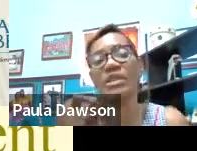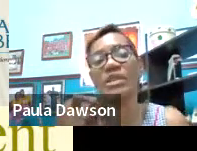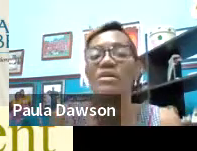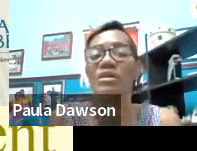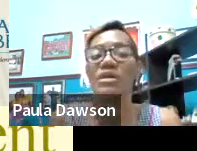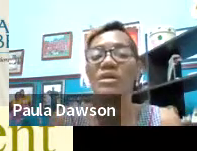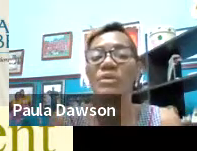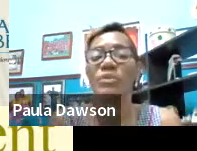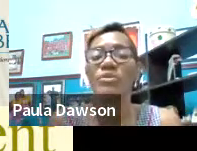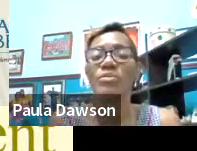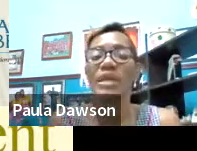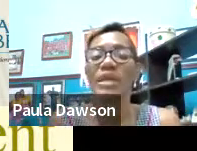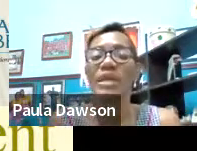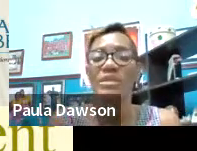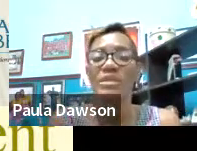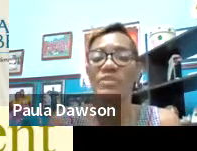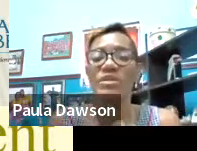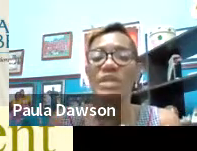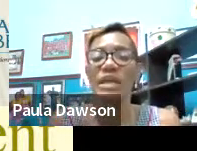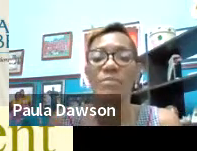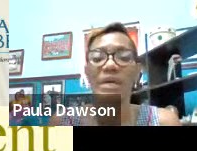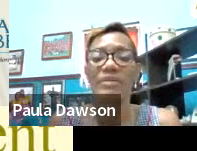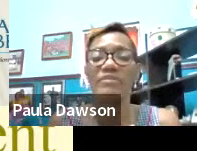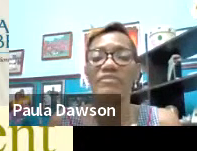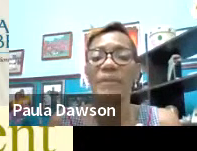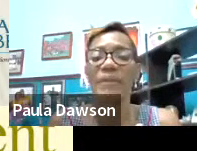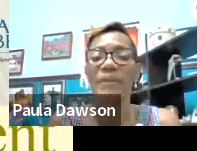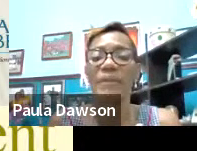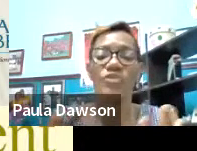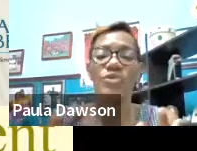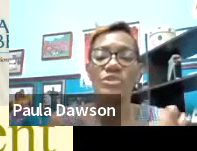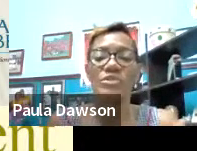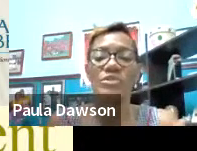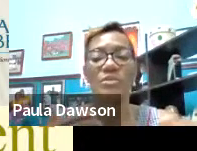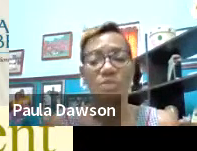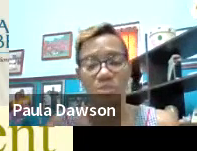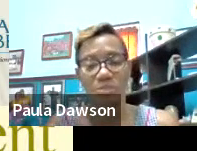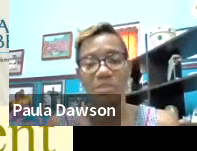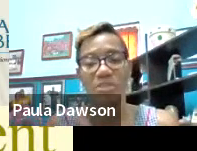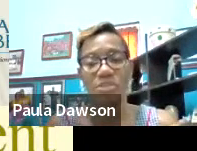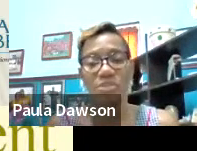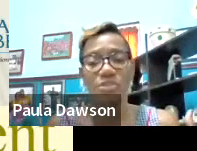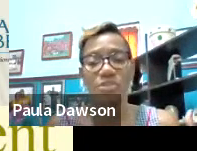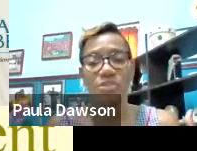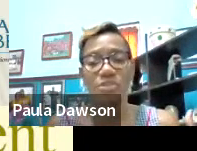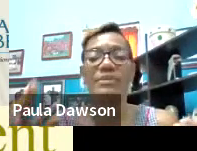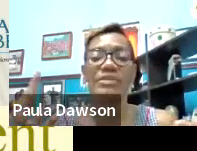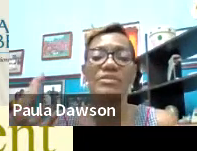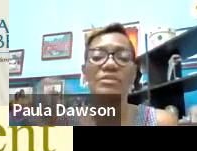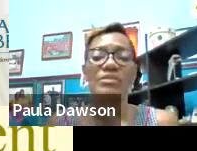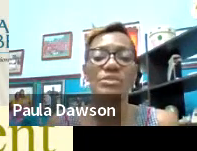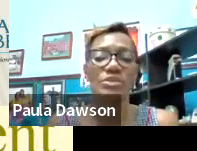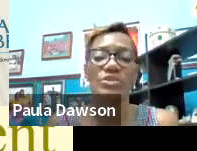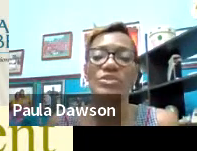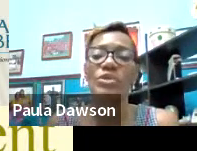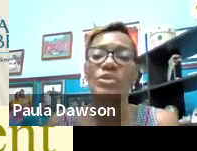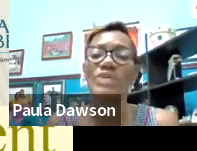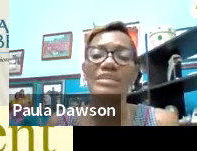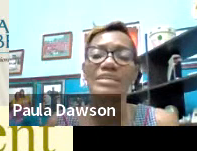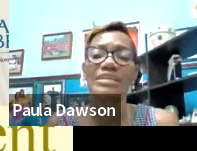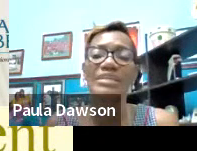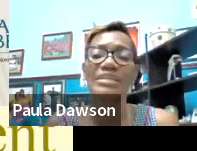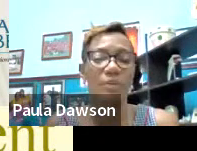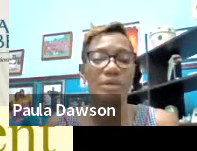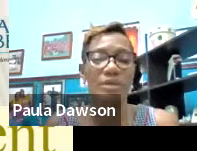the intrathecal, where we can put the phenol and baclofen, and of course, orthopedic surgery. And there's another neurosurgery